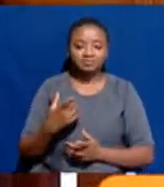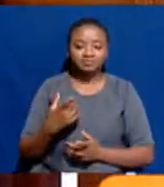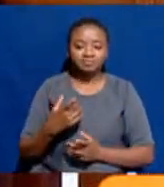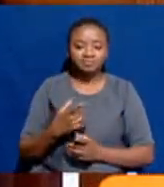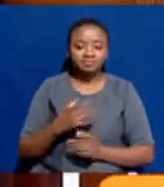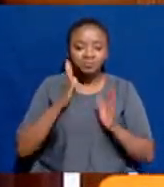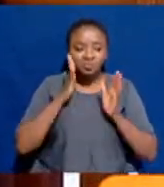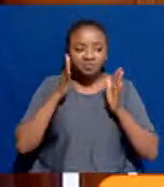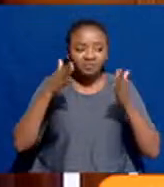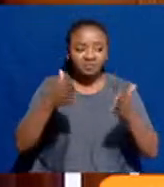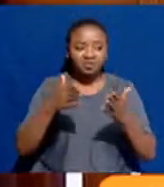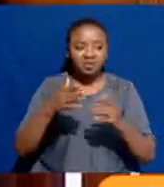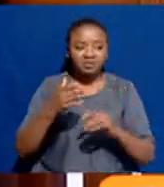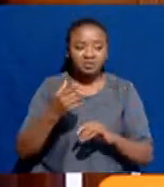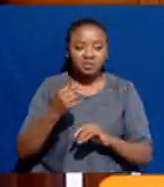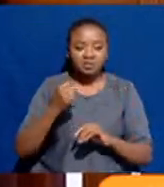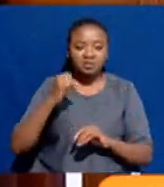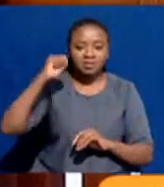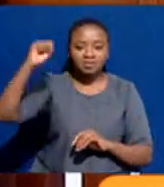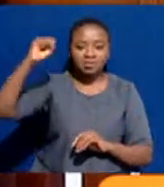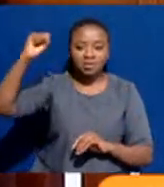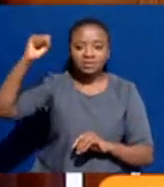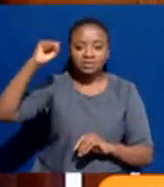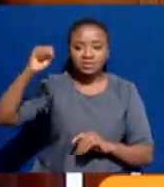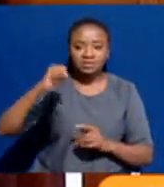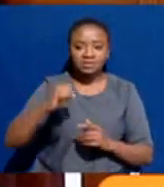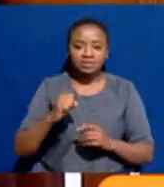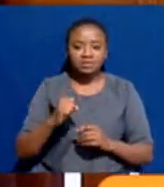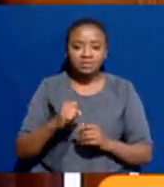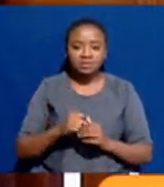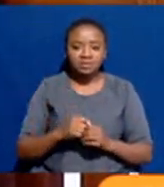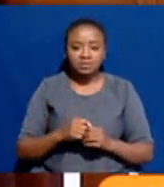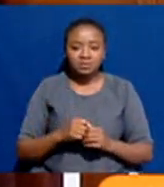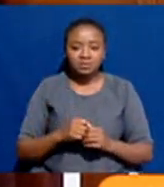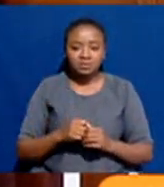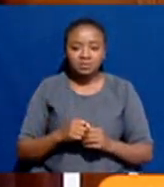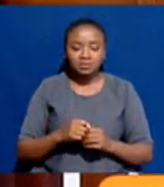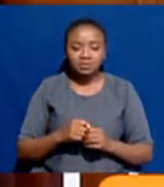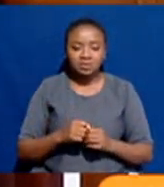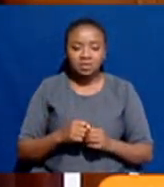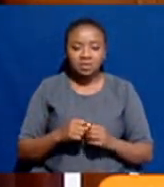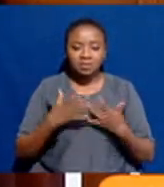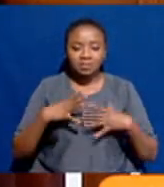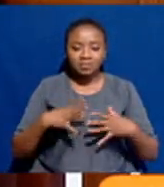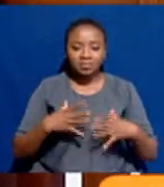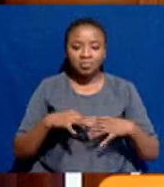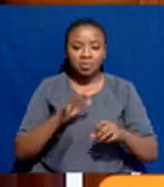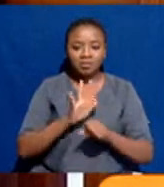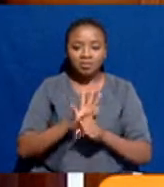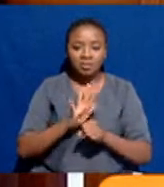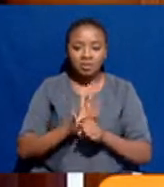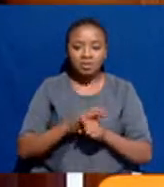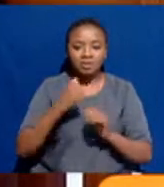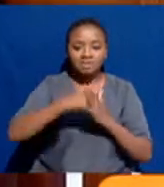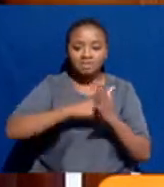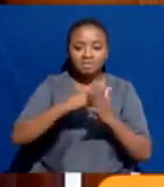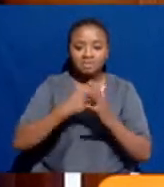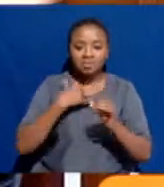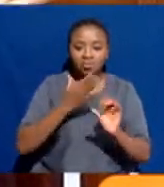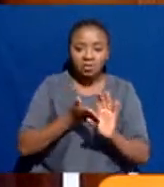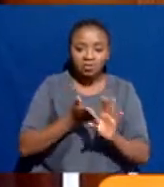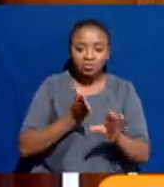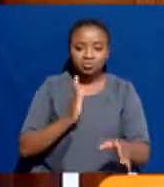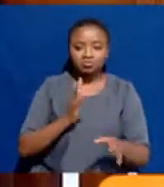politics of division. And I think a lot of young people are getting out of it because poverty cuts